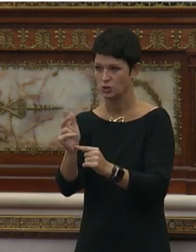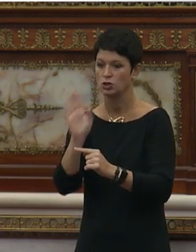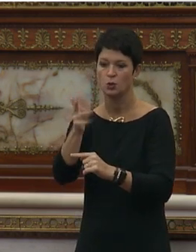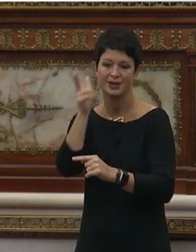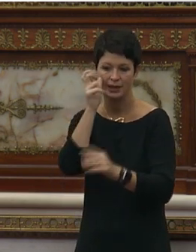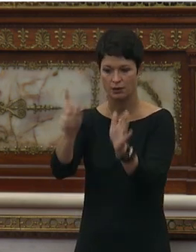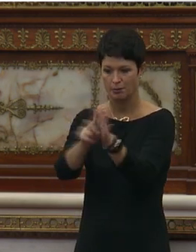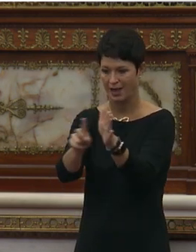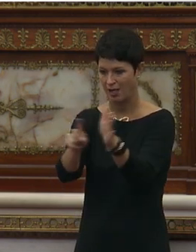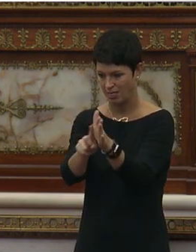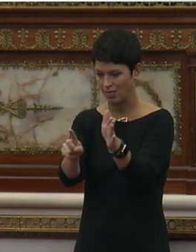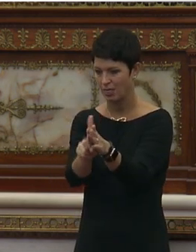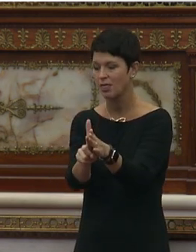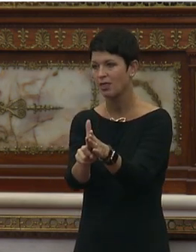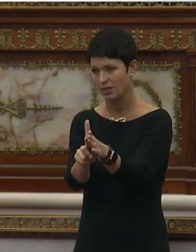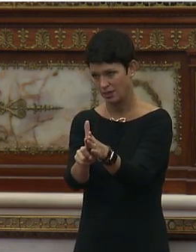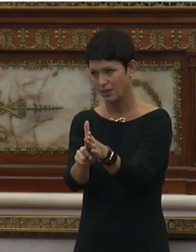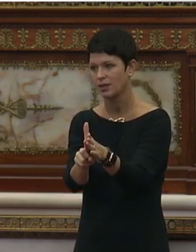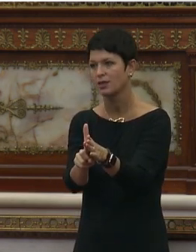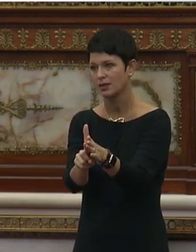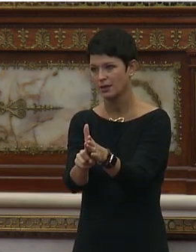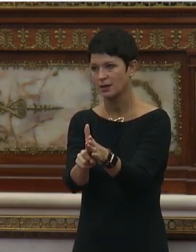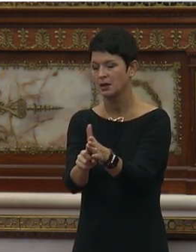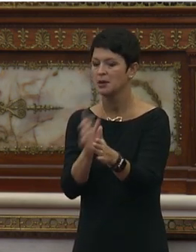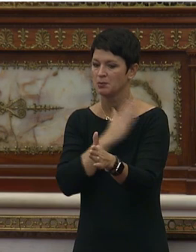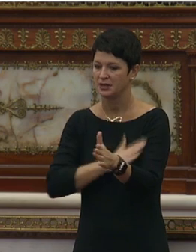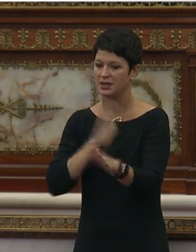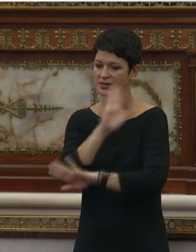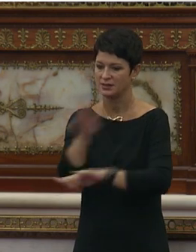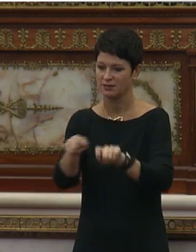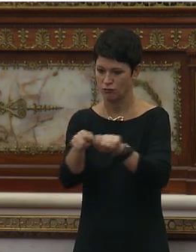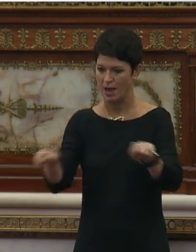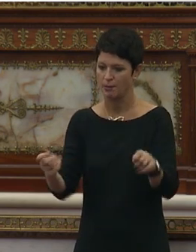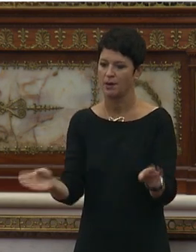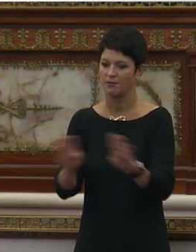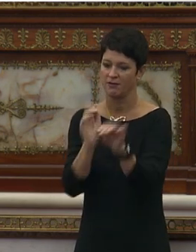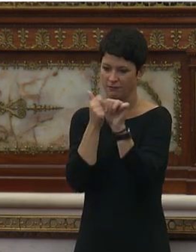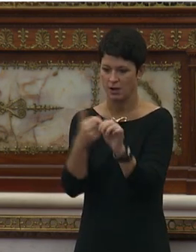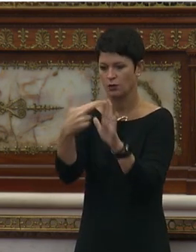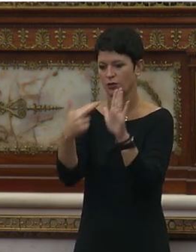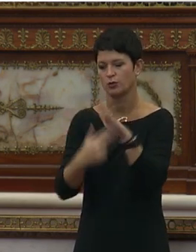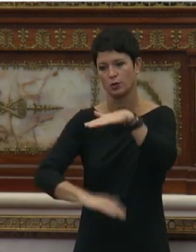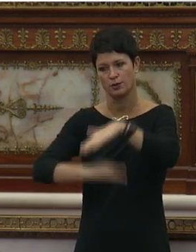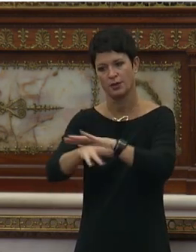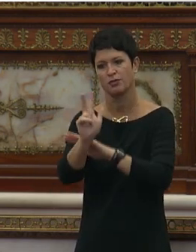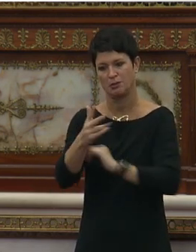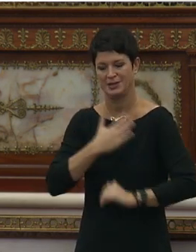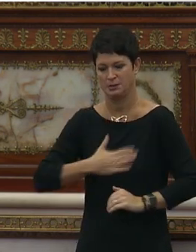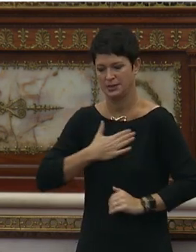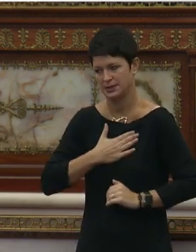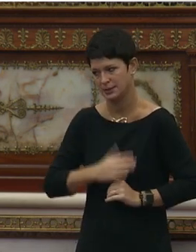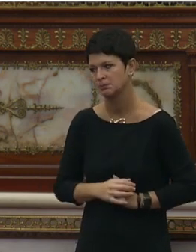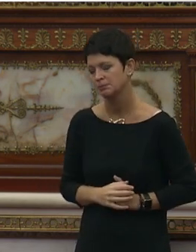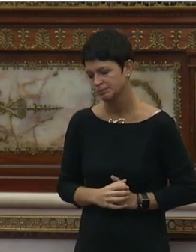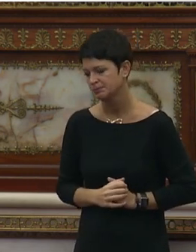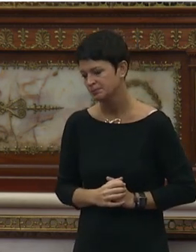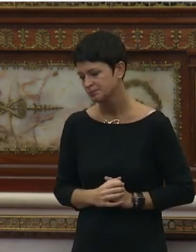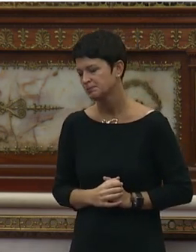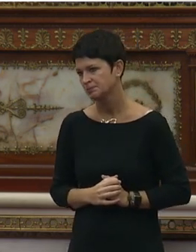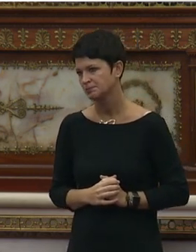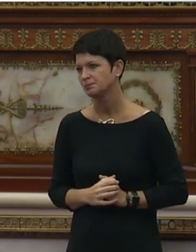be a bell. And we ask that you adhere to our guidelines and start the process of